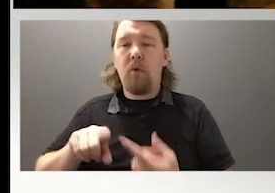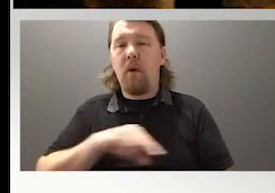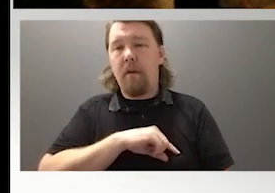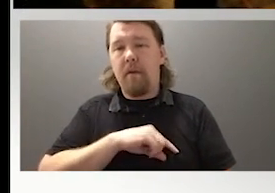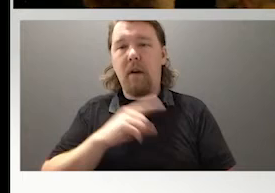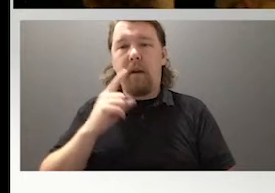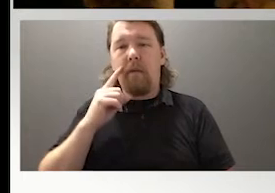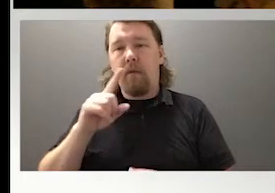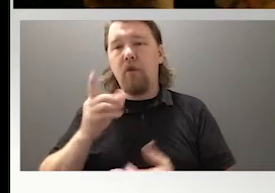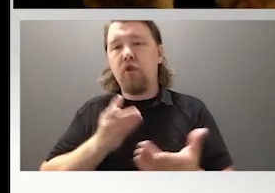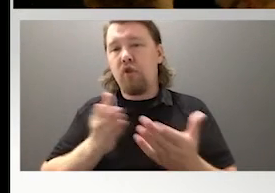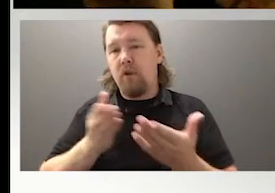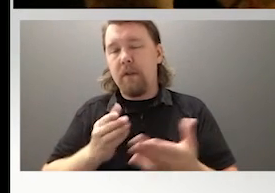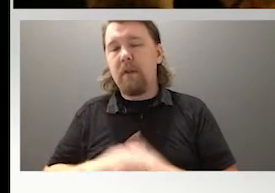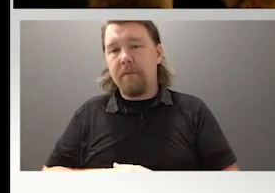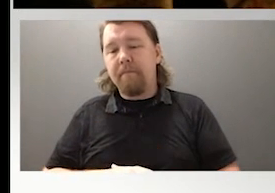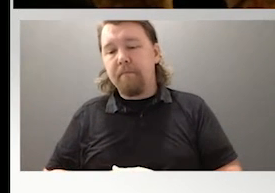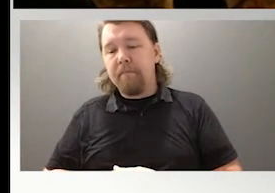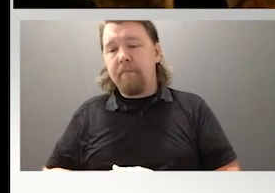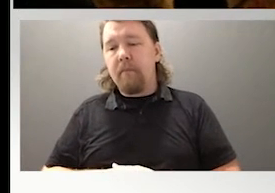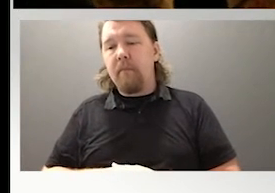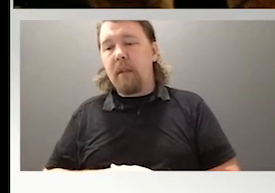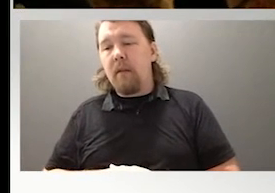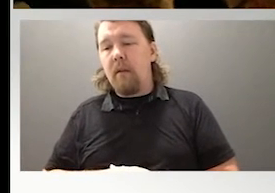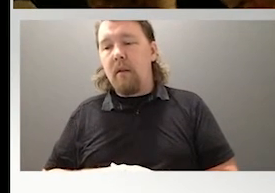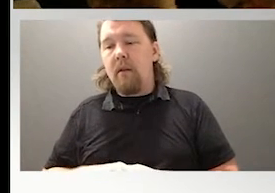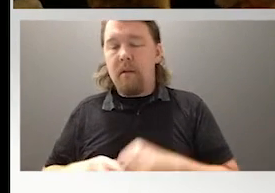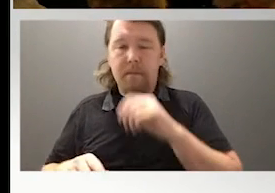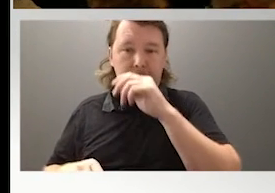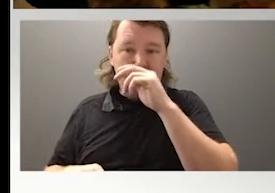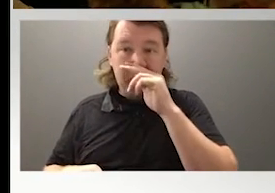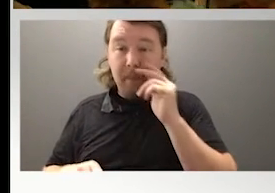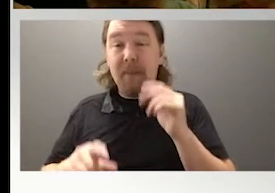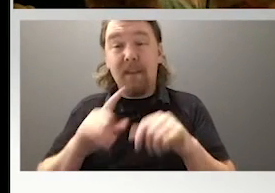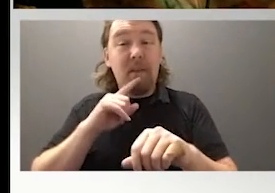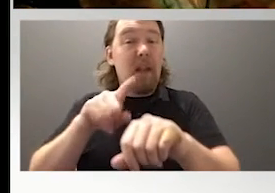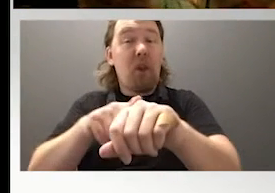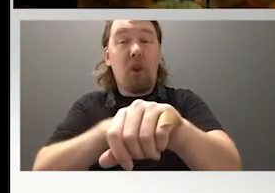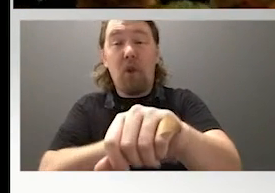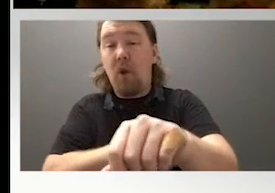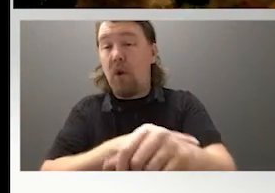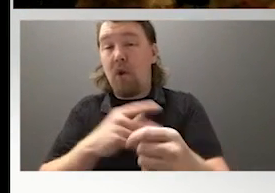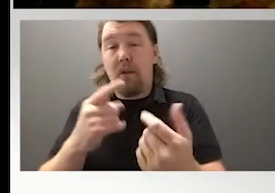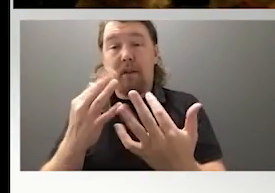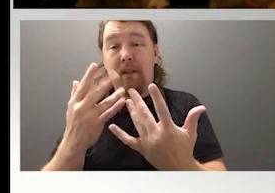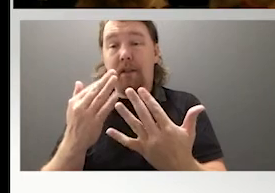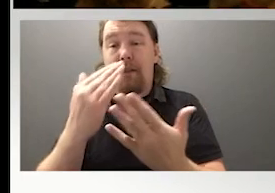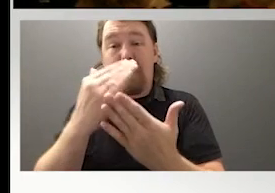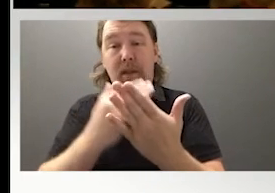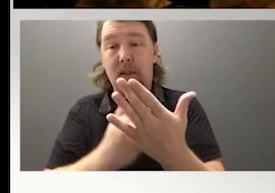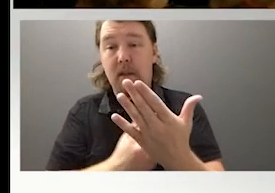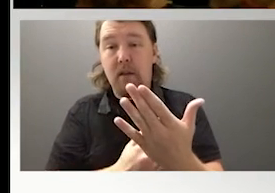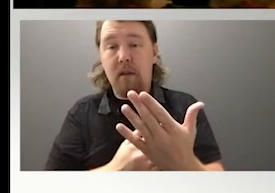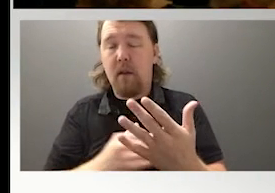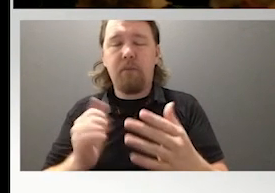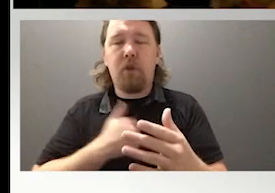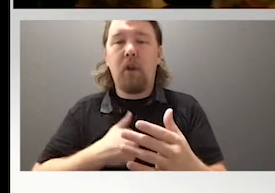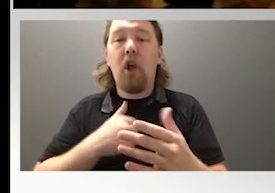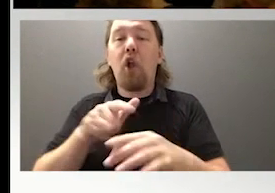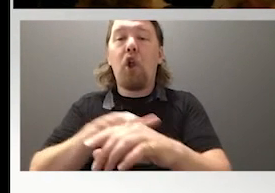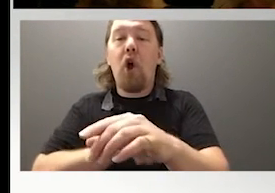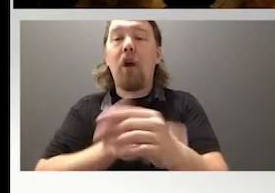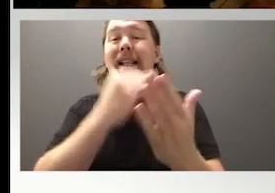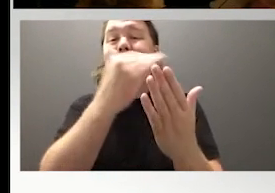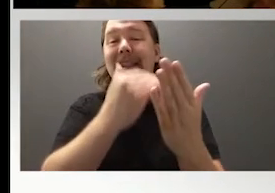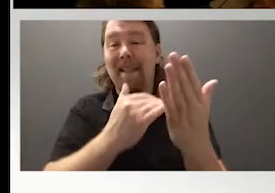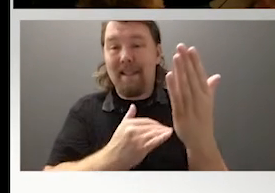receive services from the agency. So there is a long list of criteria that must